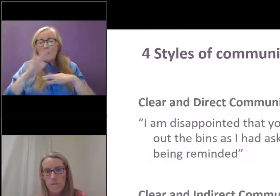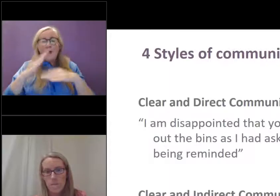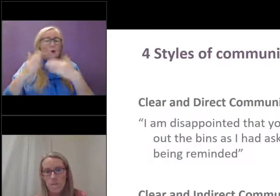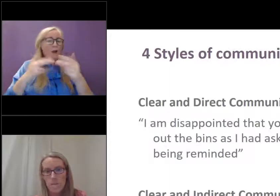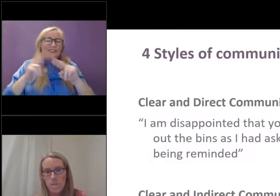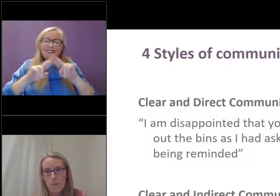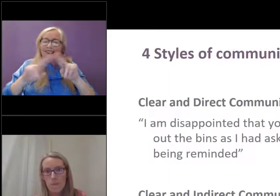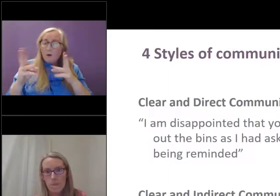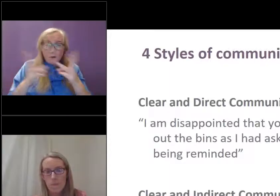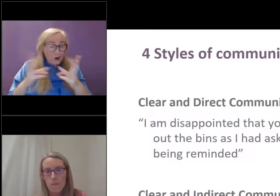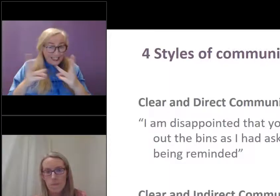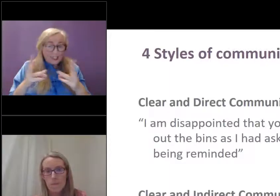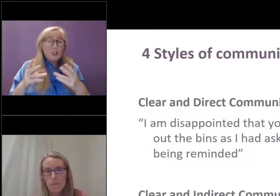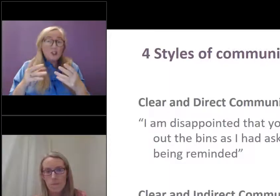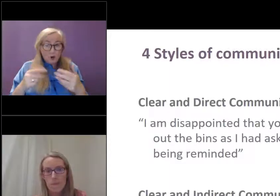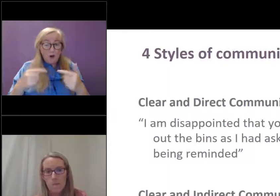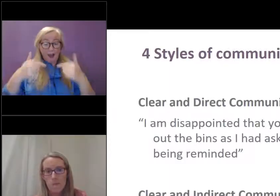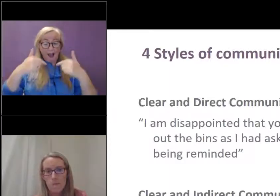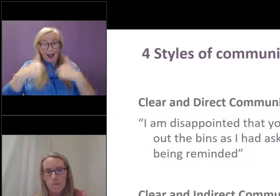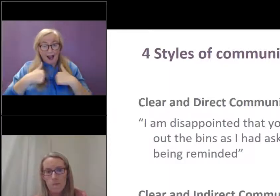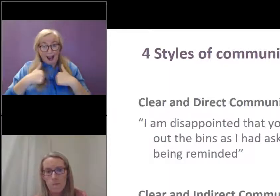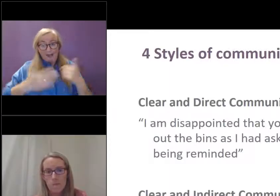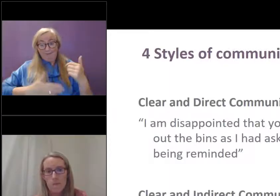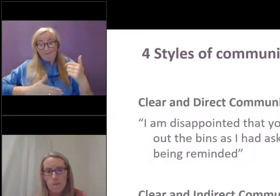helping or is wrong.